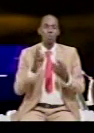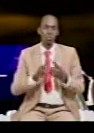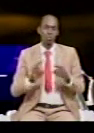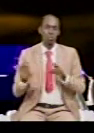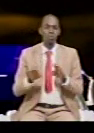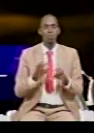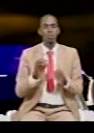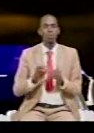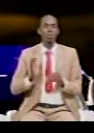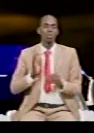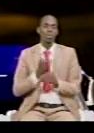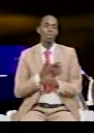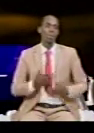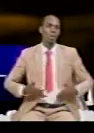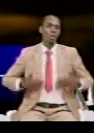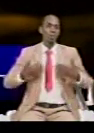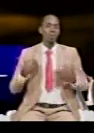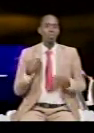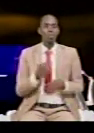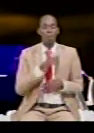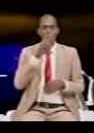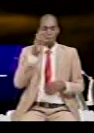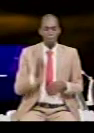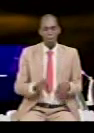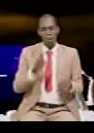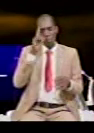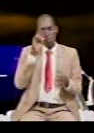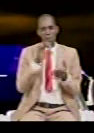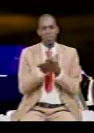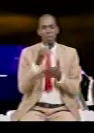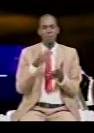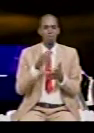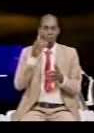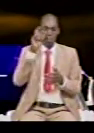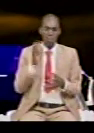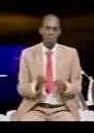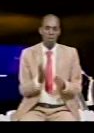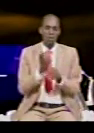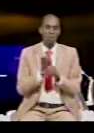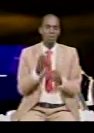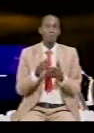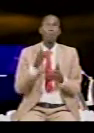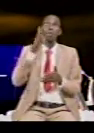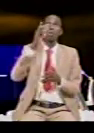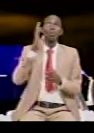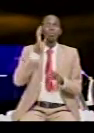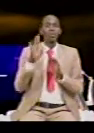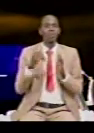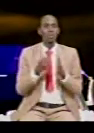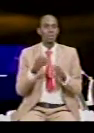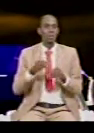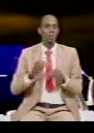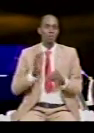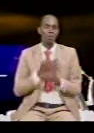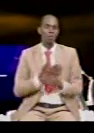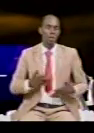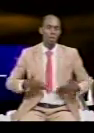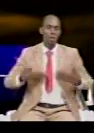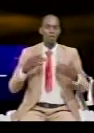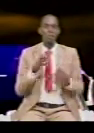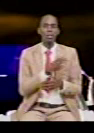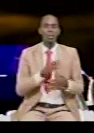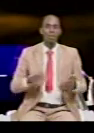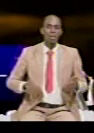our lives. We must believe this. We must receive it, and God will do it in our lives. Christ is the strength